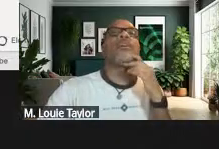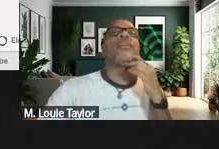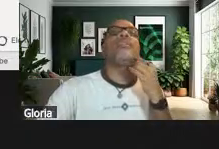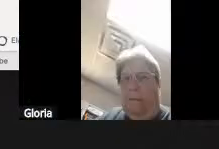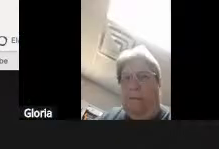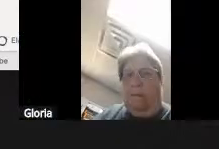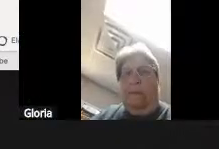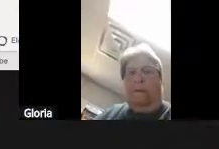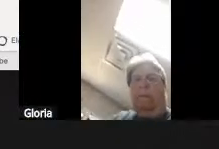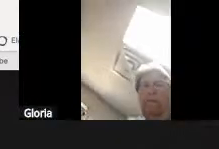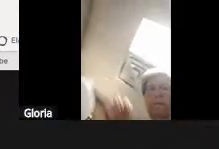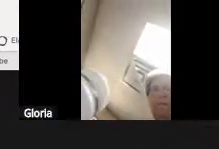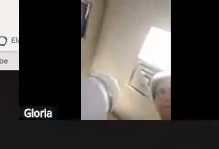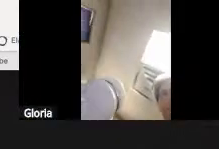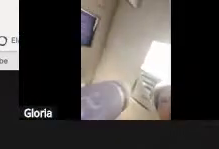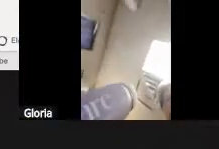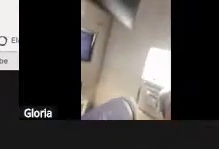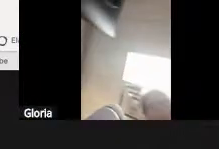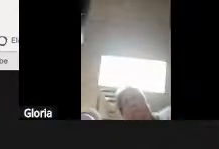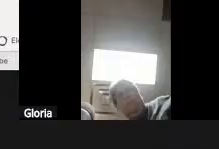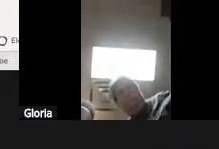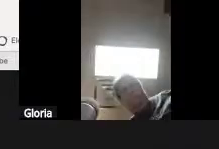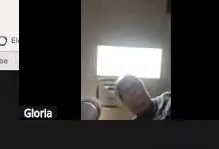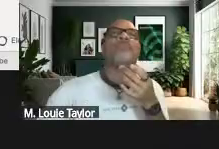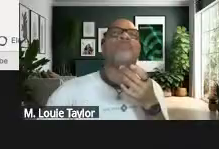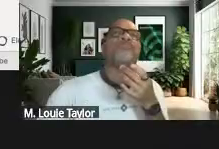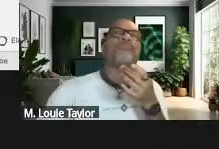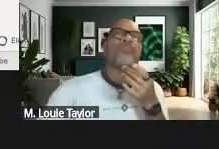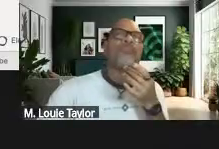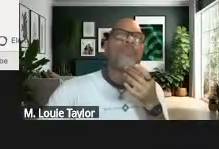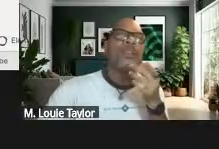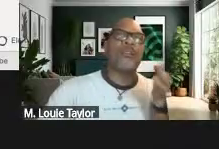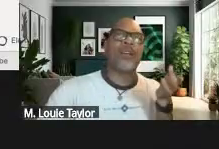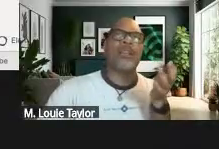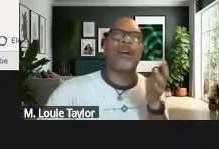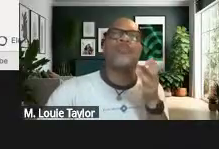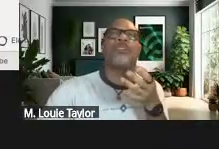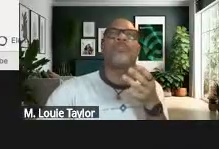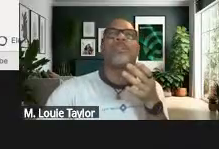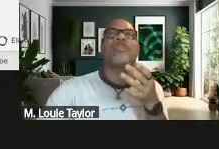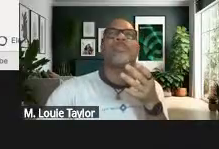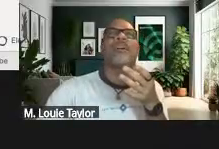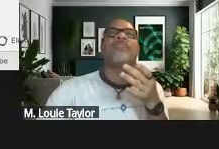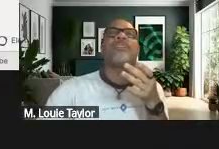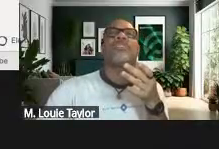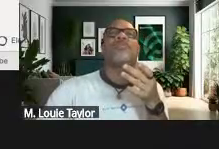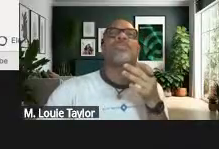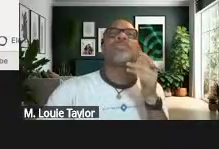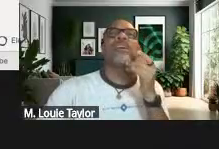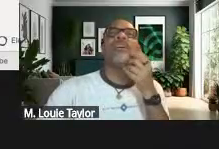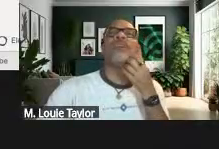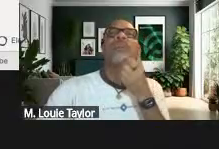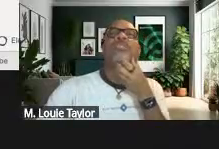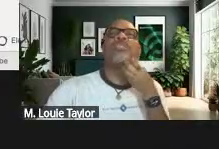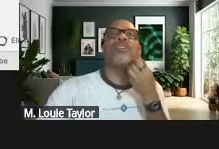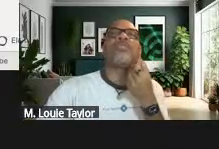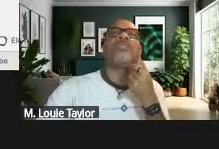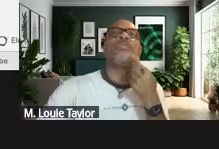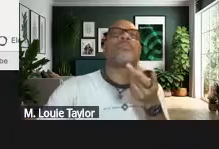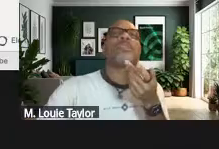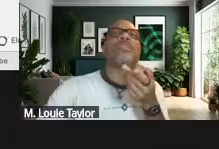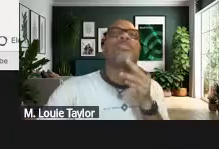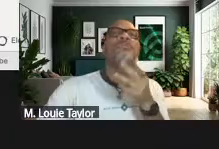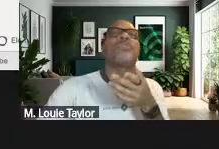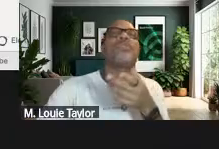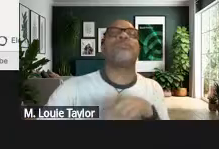earn. Okay, here we go. This is where the things change up. Great. I'm incredibly excited about this business and I'm happy to share